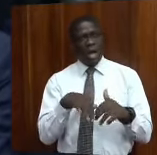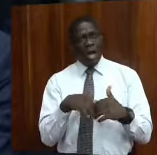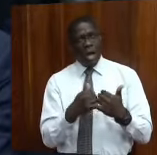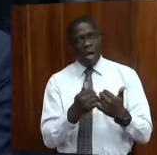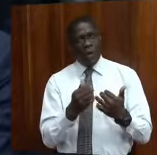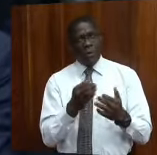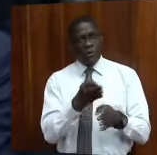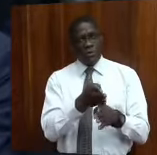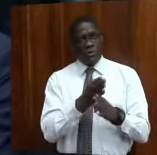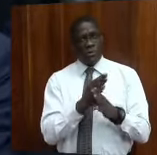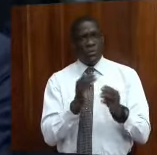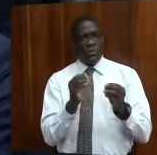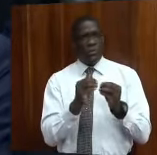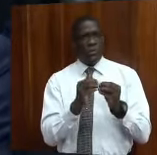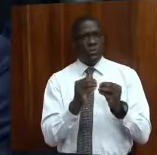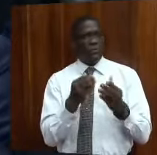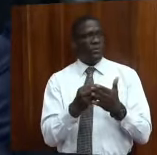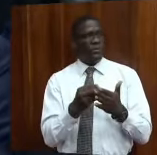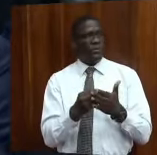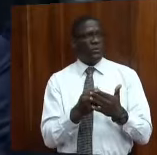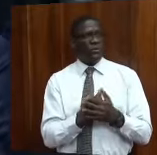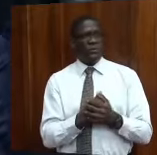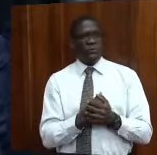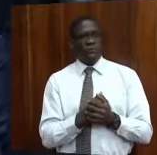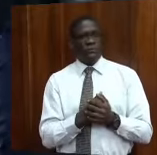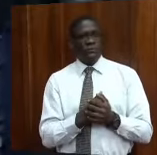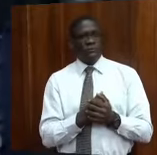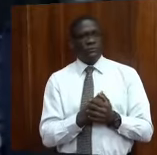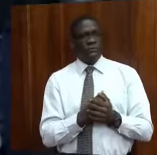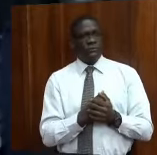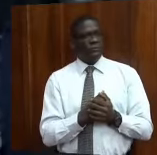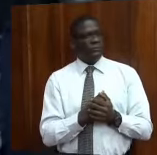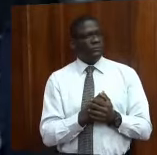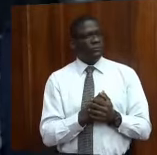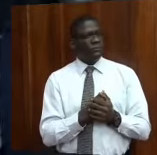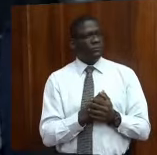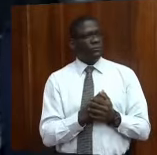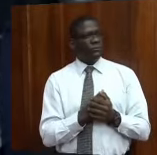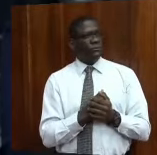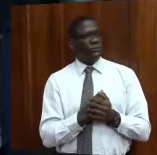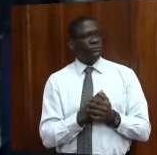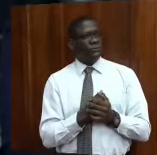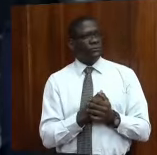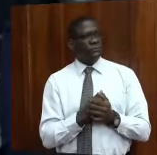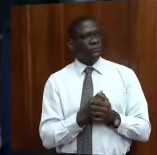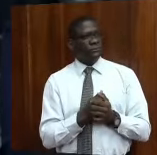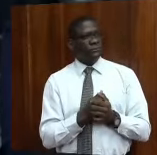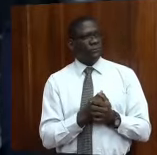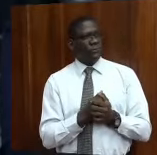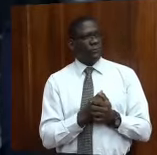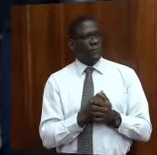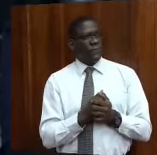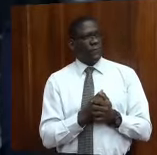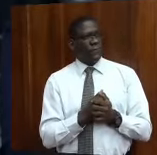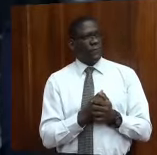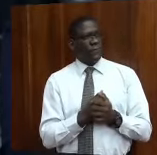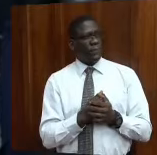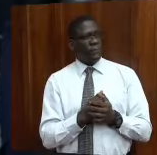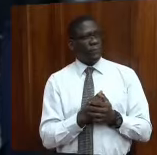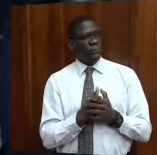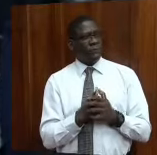have just been rolling over the treasury bills and essentially treating them as long-term instruments.